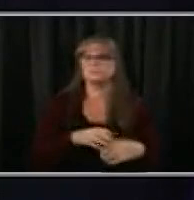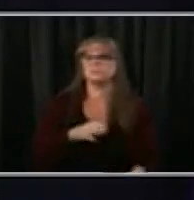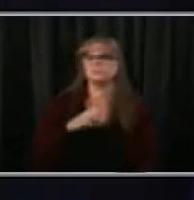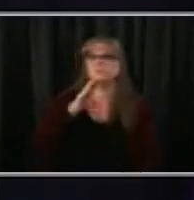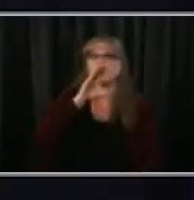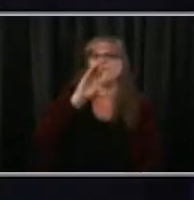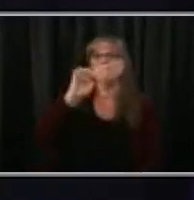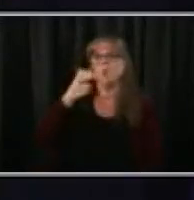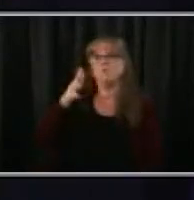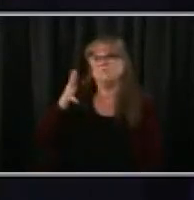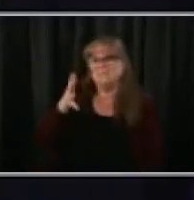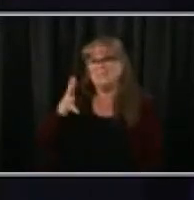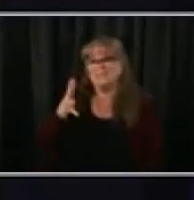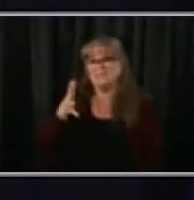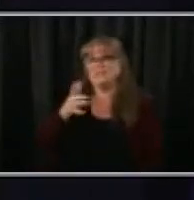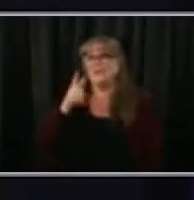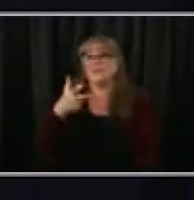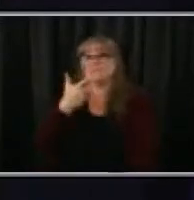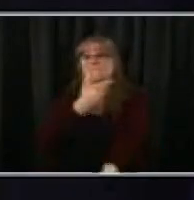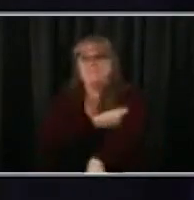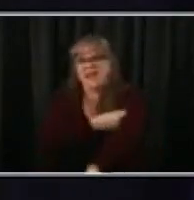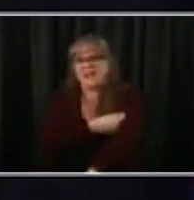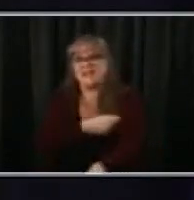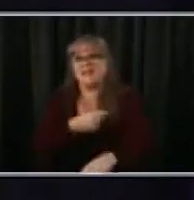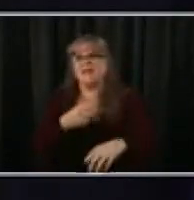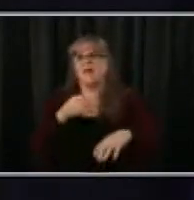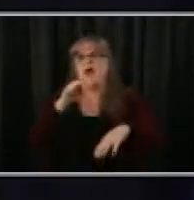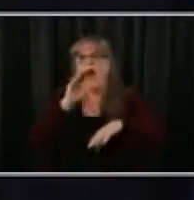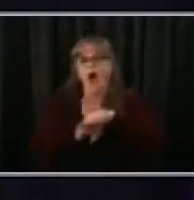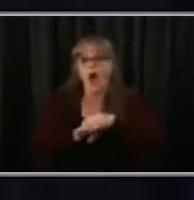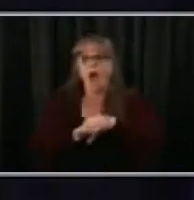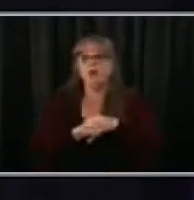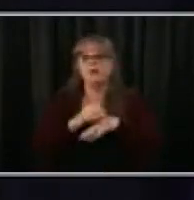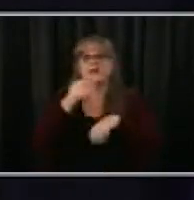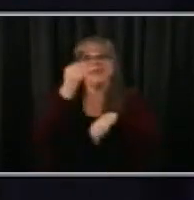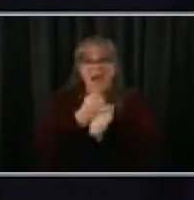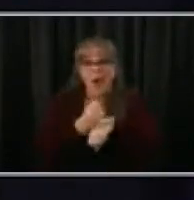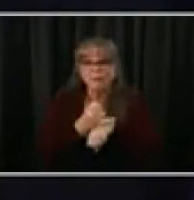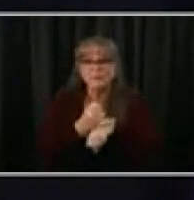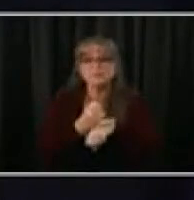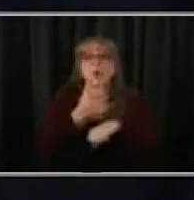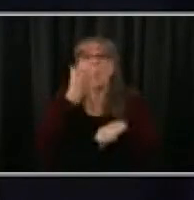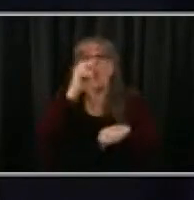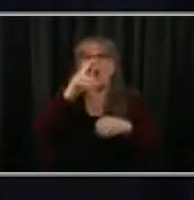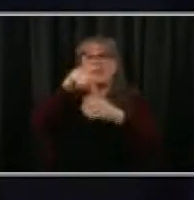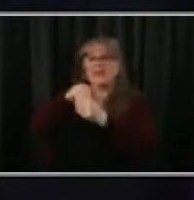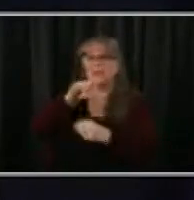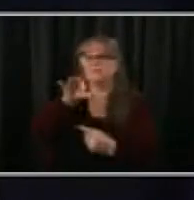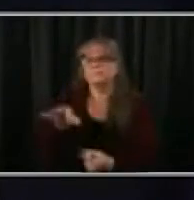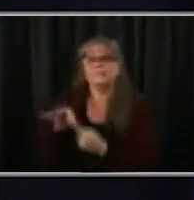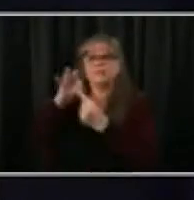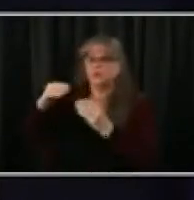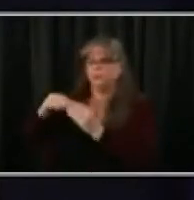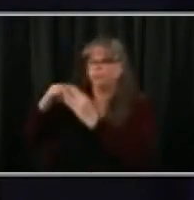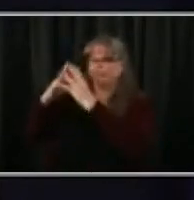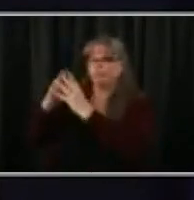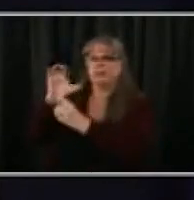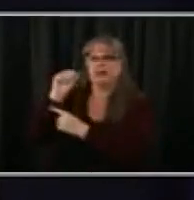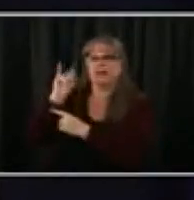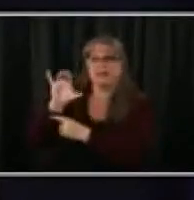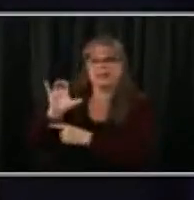go to JBS in Cargill, and it's on-site for employees. Most of the grocery workers